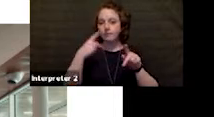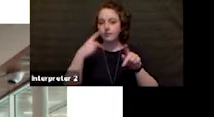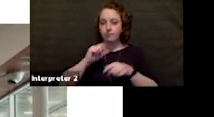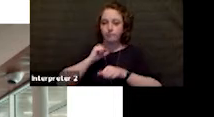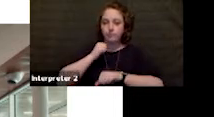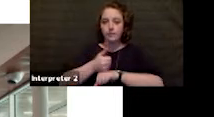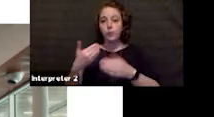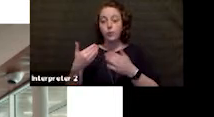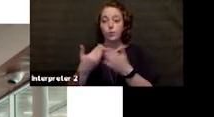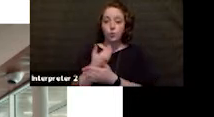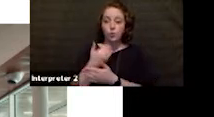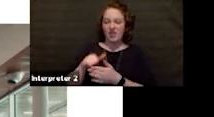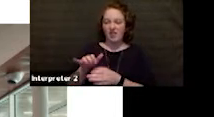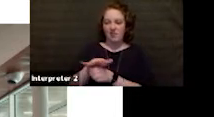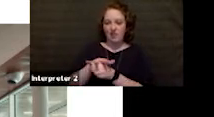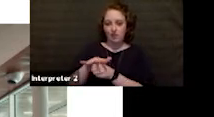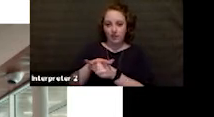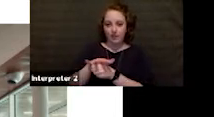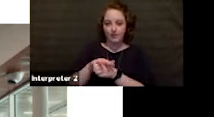there weren't constraints.